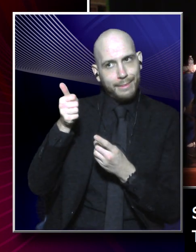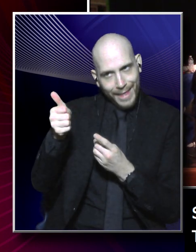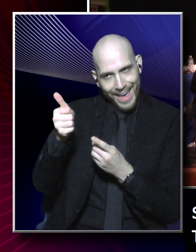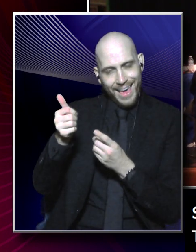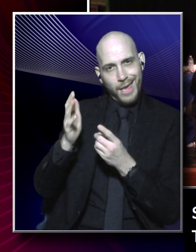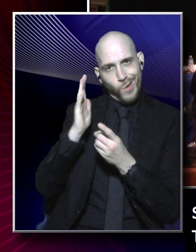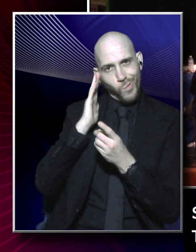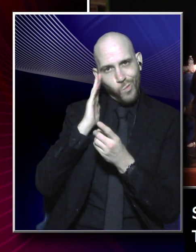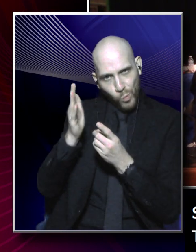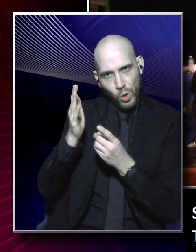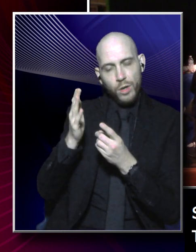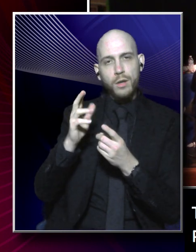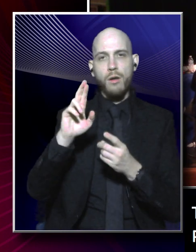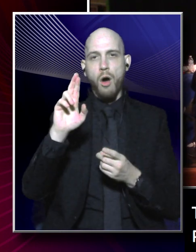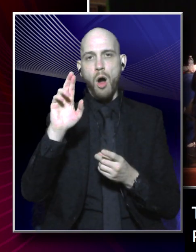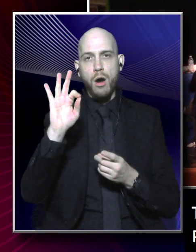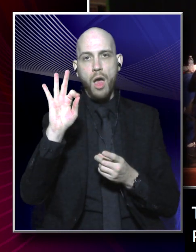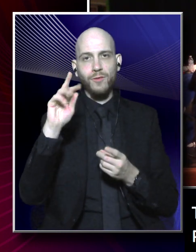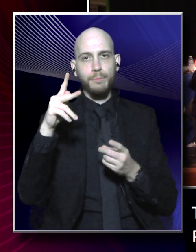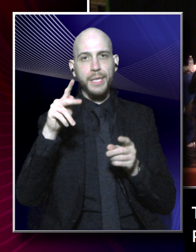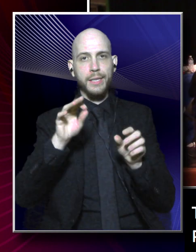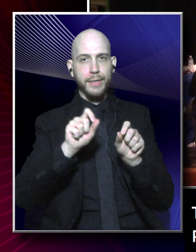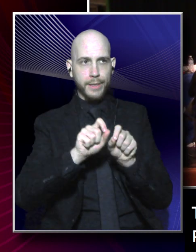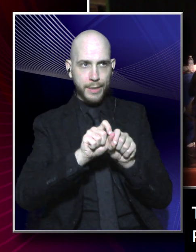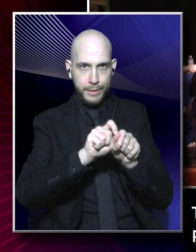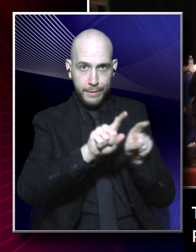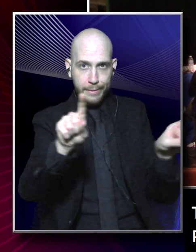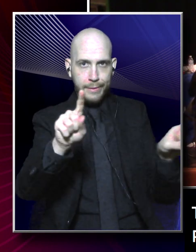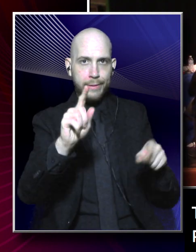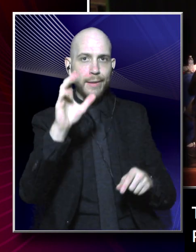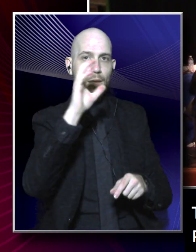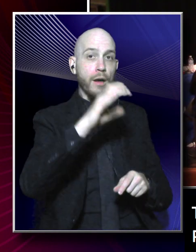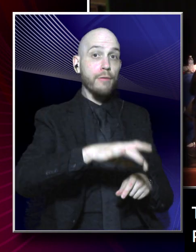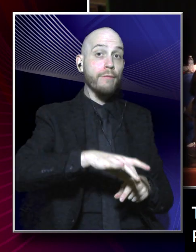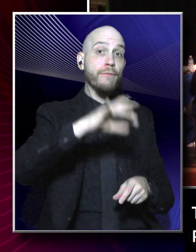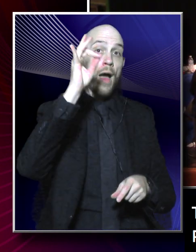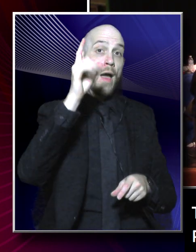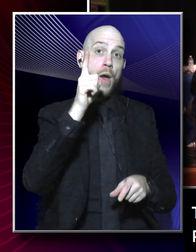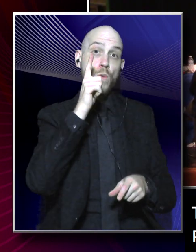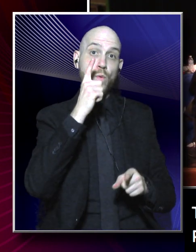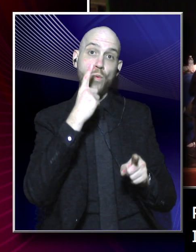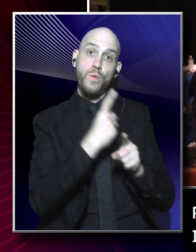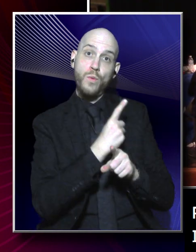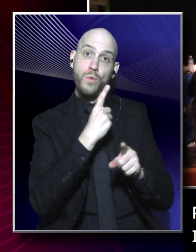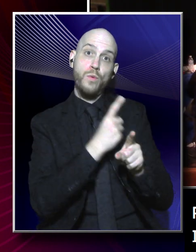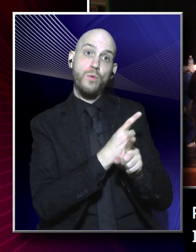the provider who would facilitate this feasibility study. Is that accurate?